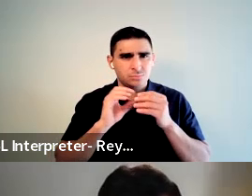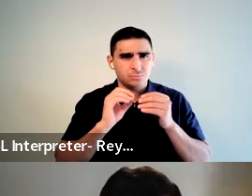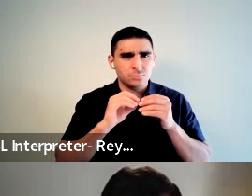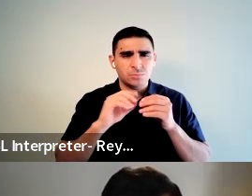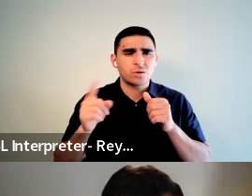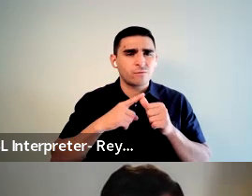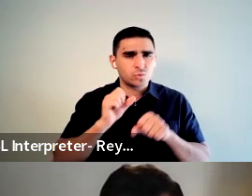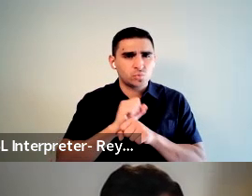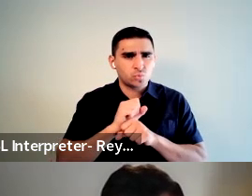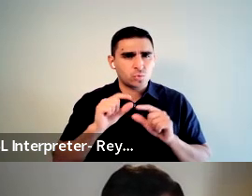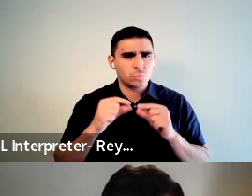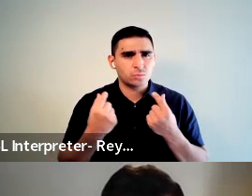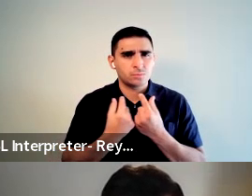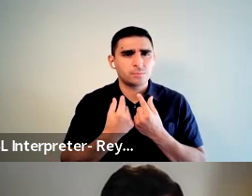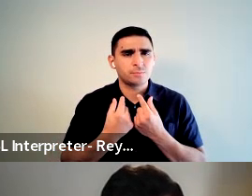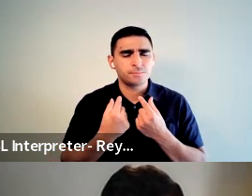group around,